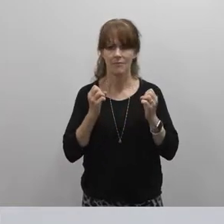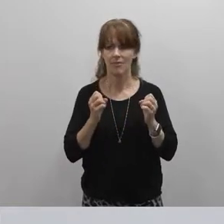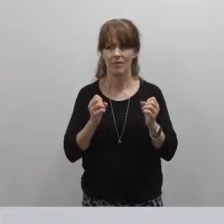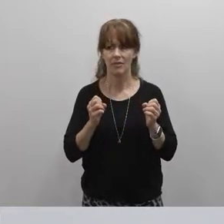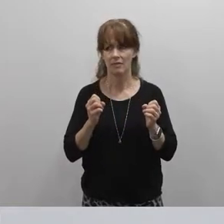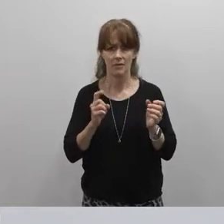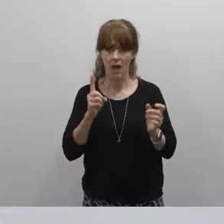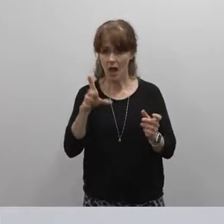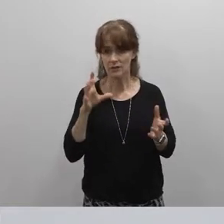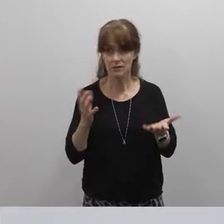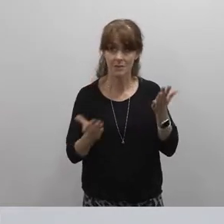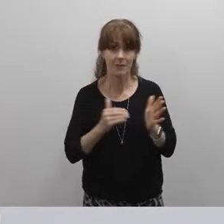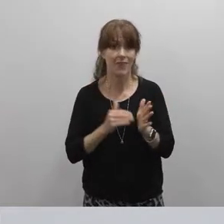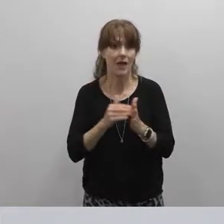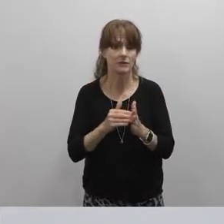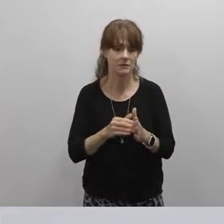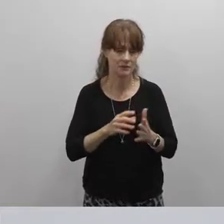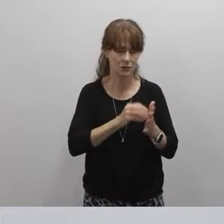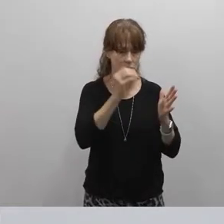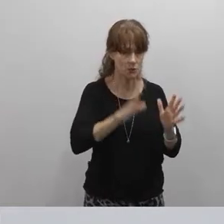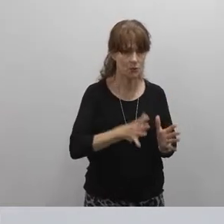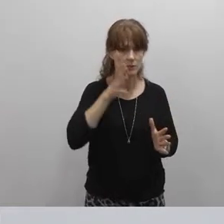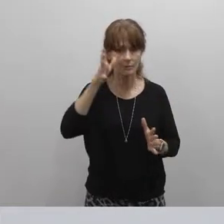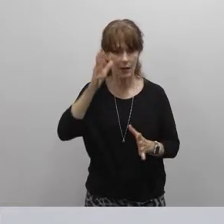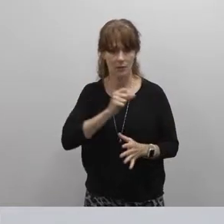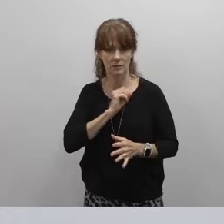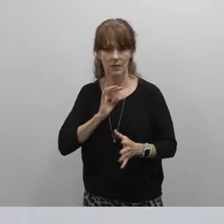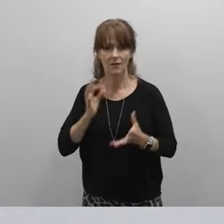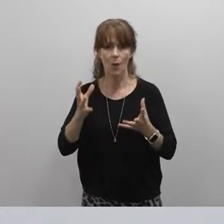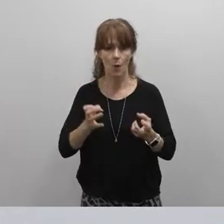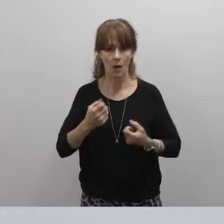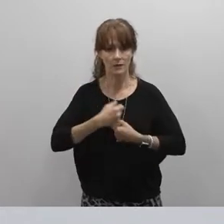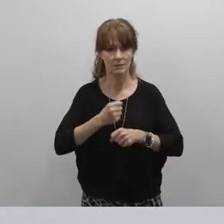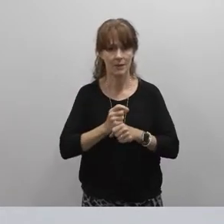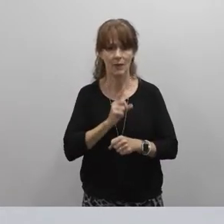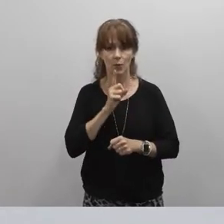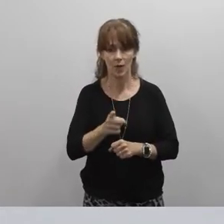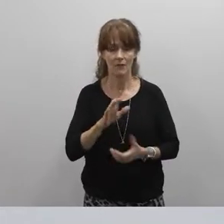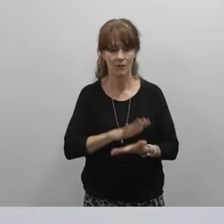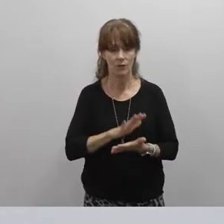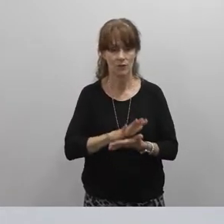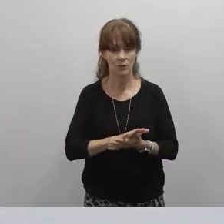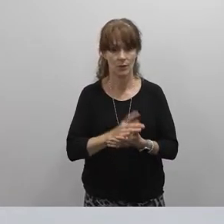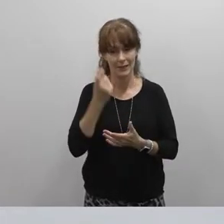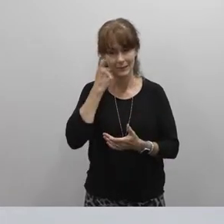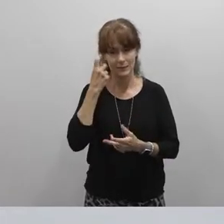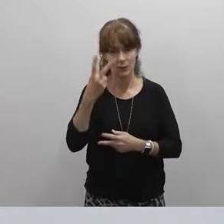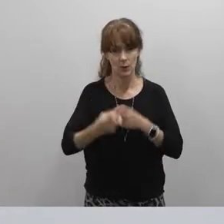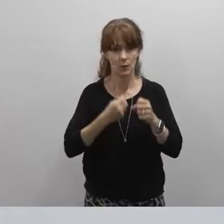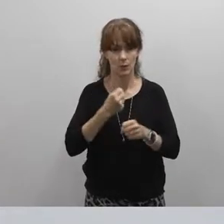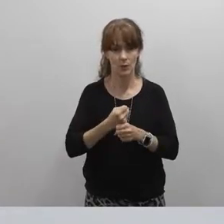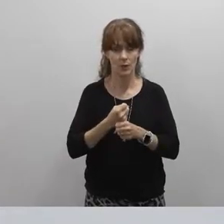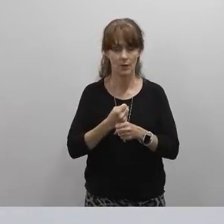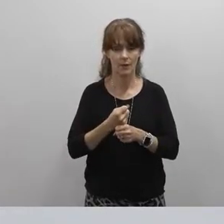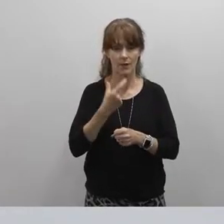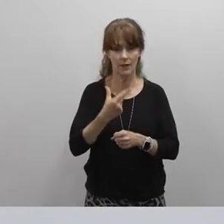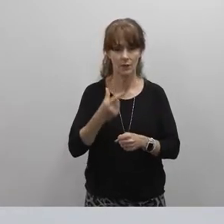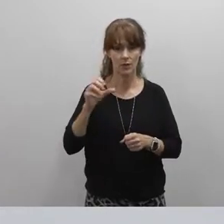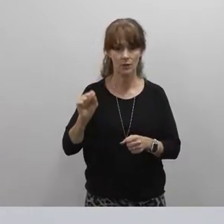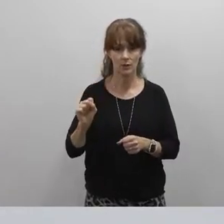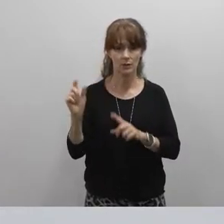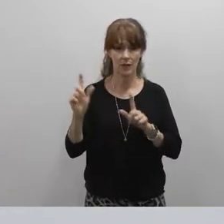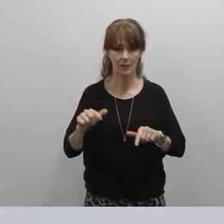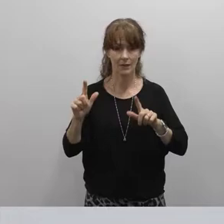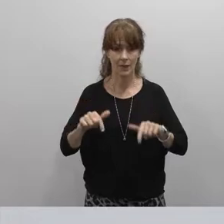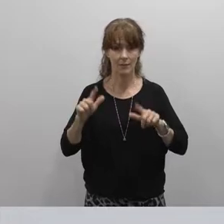LBUSD students, parents, staff, and community members want to make a reality for their schools. In the past 2 years of GSC students coming back to you over and